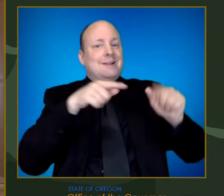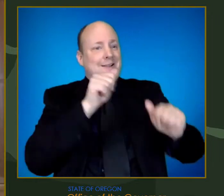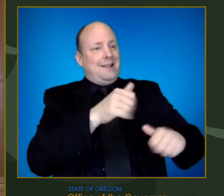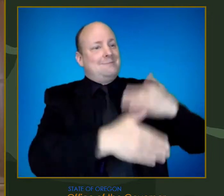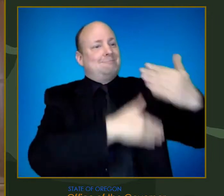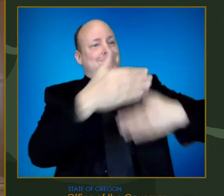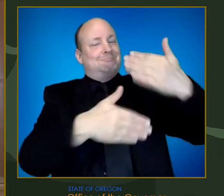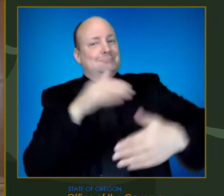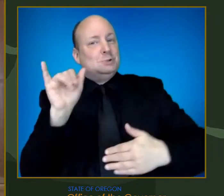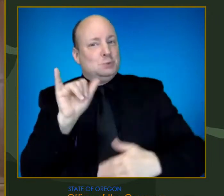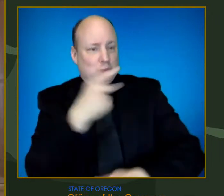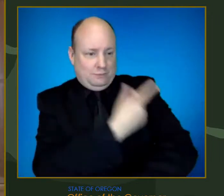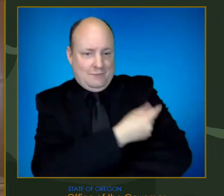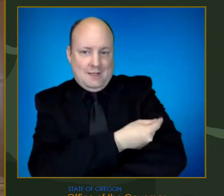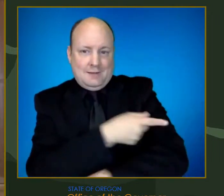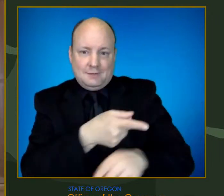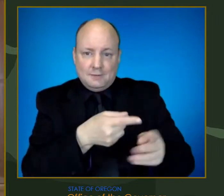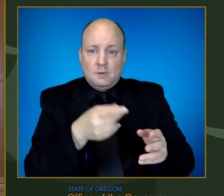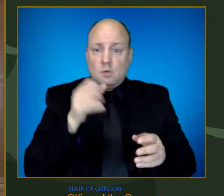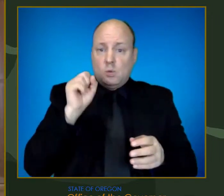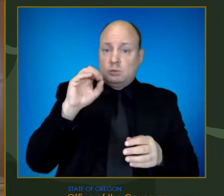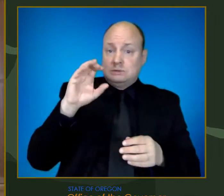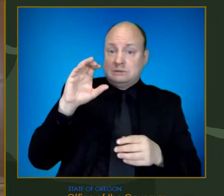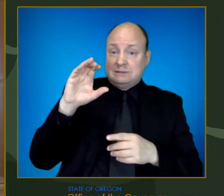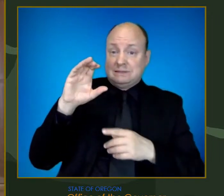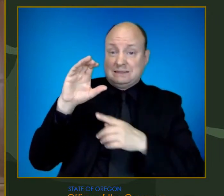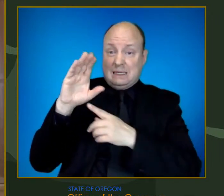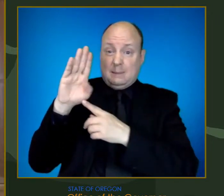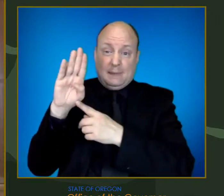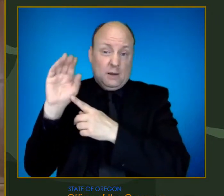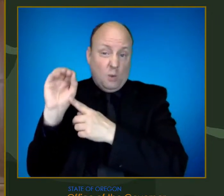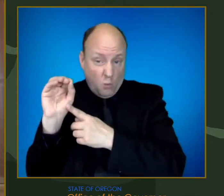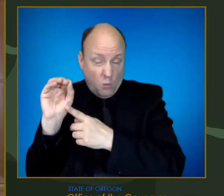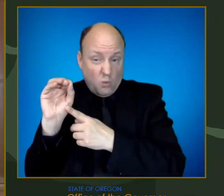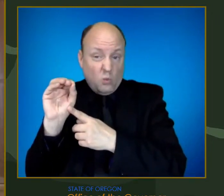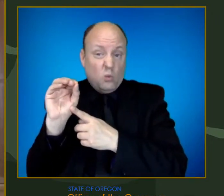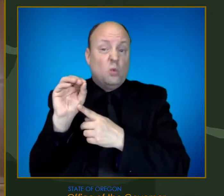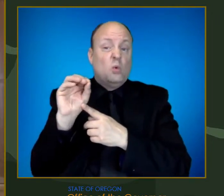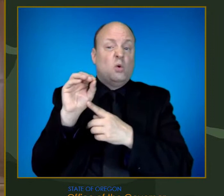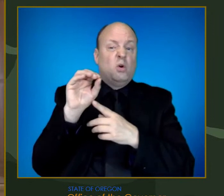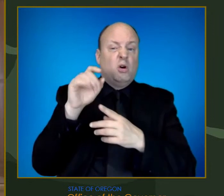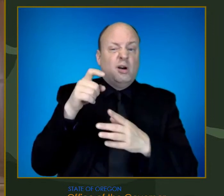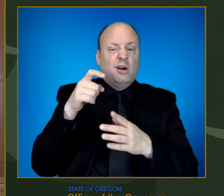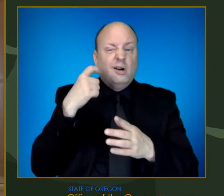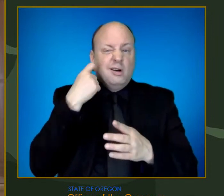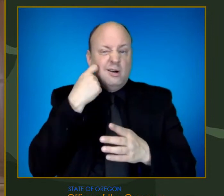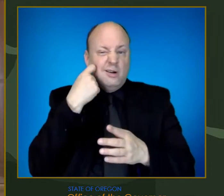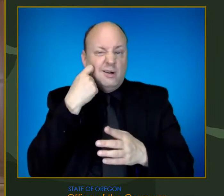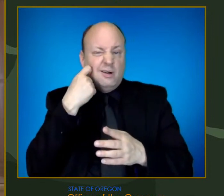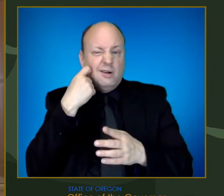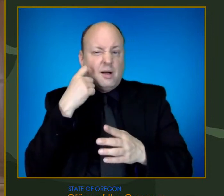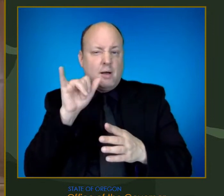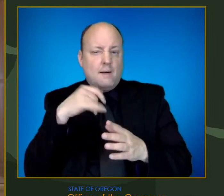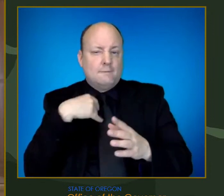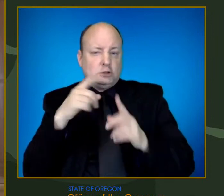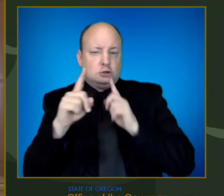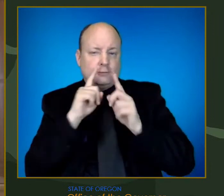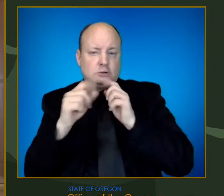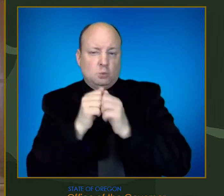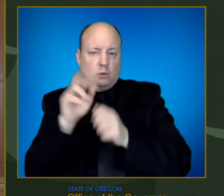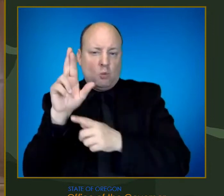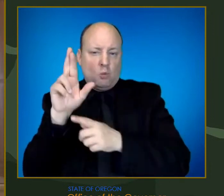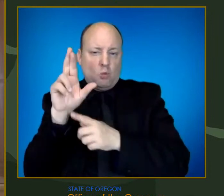with our CBOs. For example, had a conversation with Ron Herndon at Albina Head